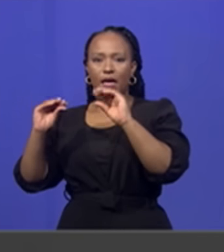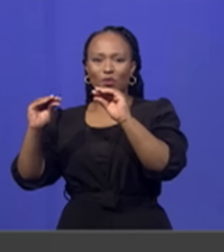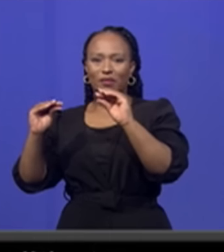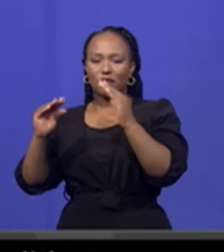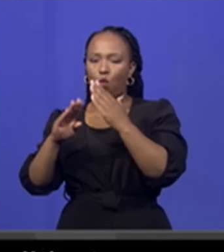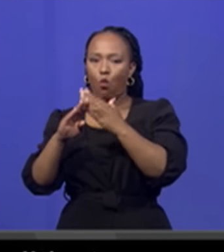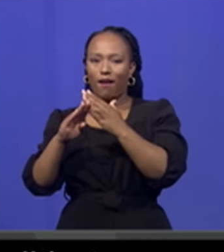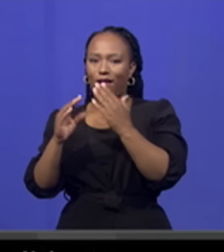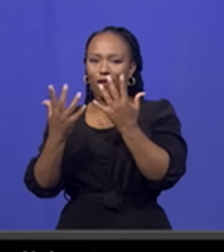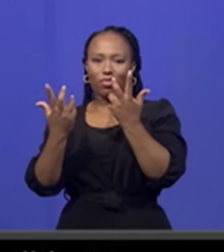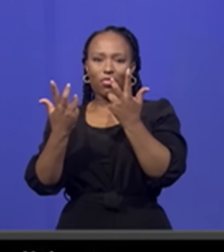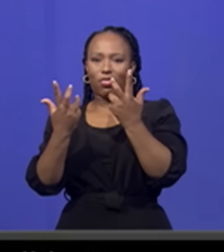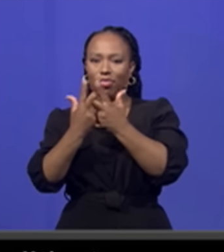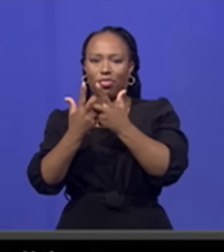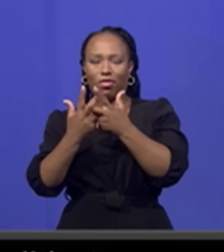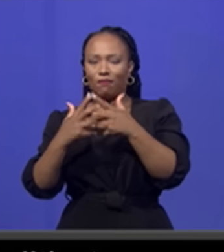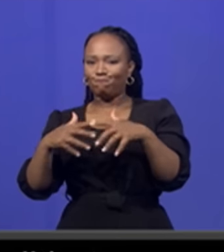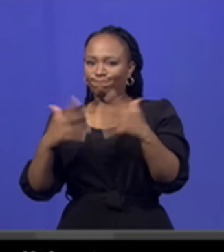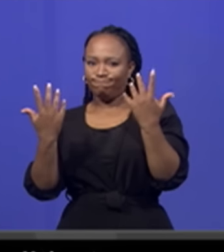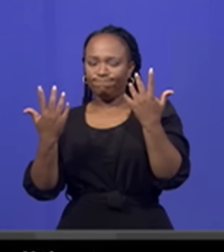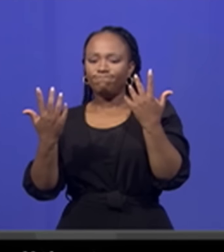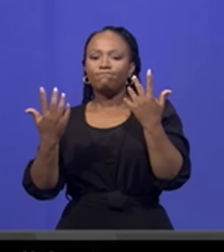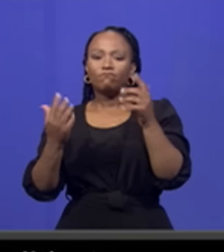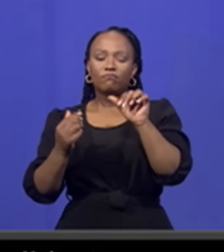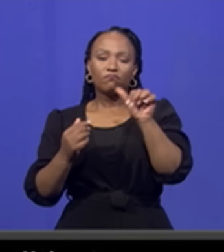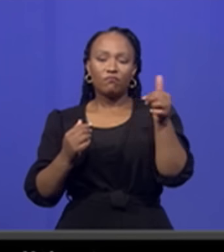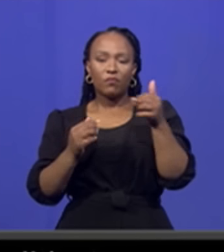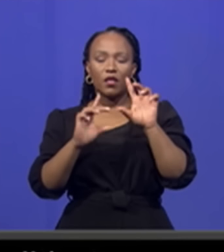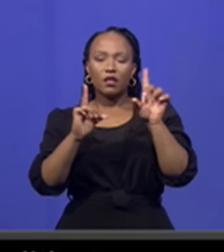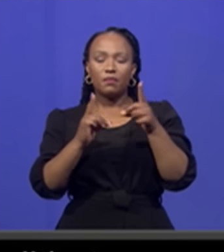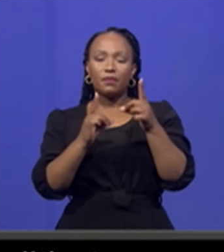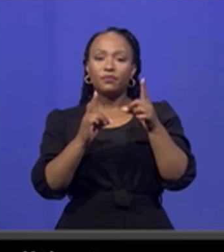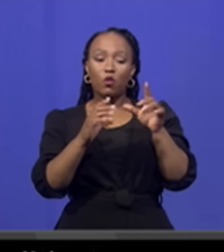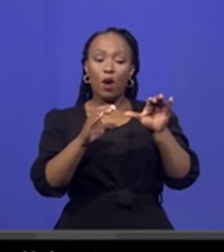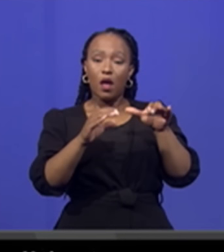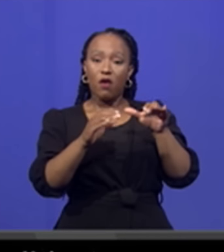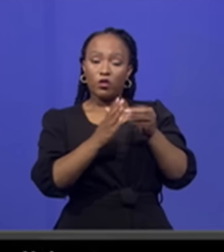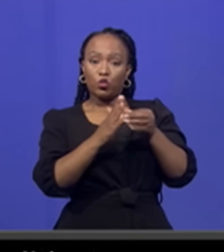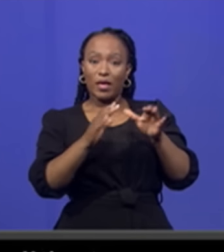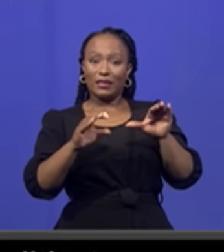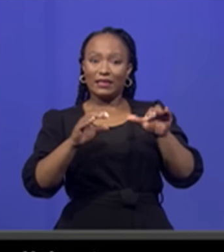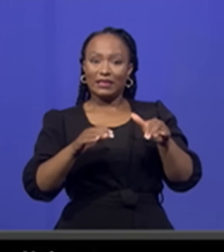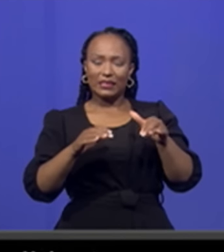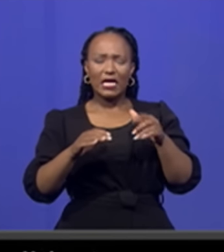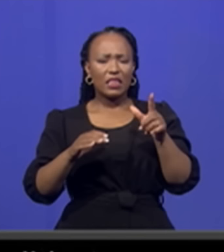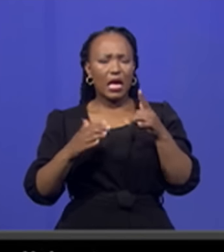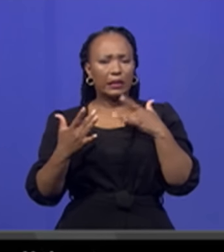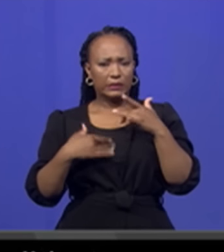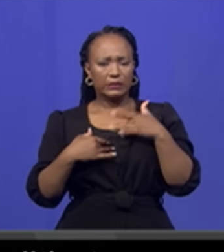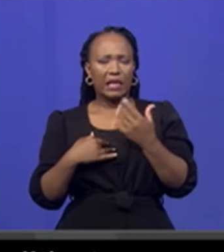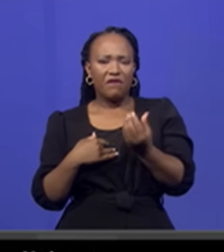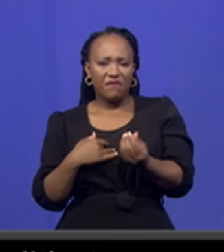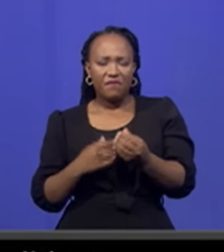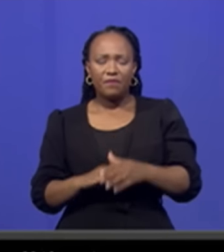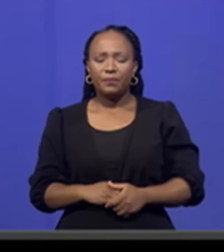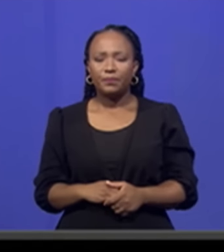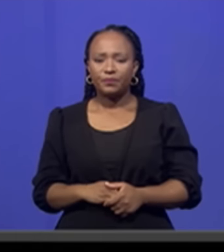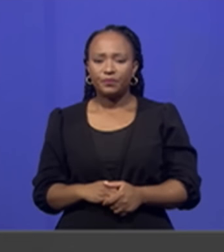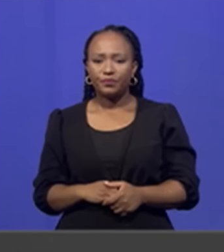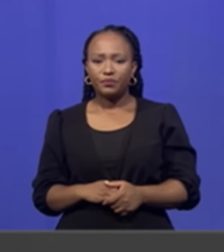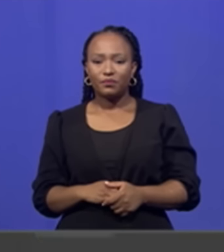Mekgatlo e meng ya baithuti e hlahisitse ngongoreho e kgolo mabapi le taba ena. It's extremely worrying. It speaks